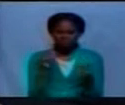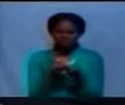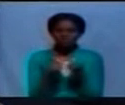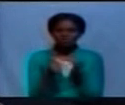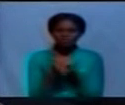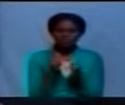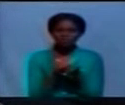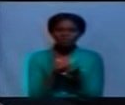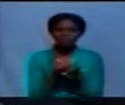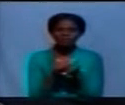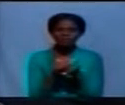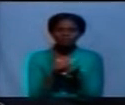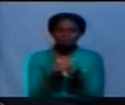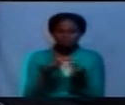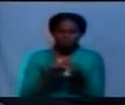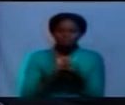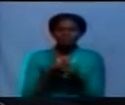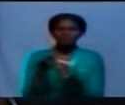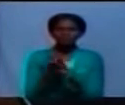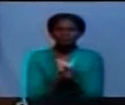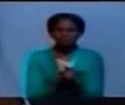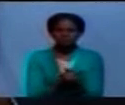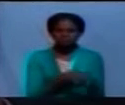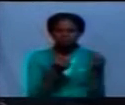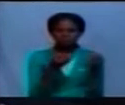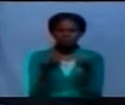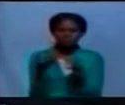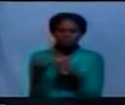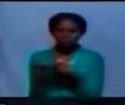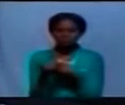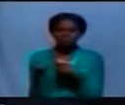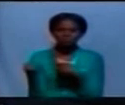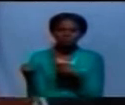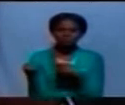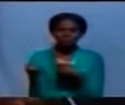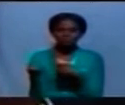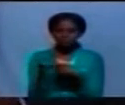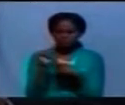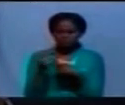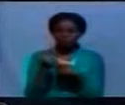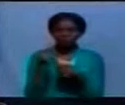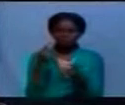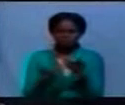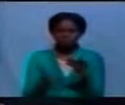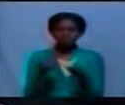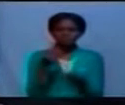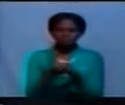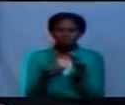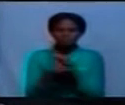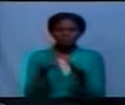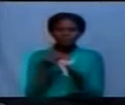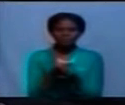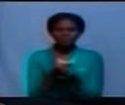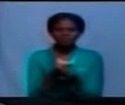It starts from a lot of issues. the fiscal space does contribute issues